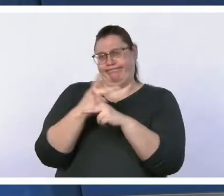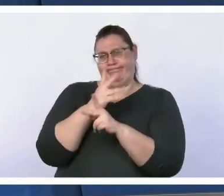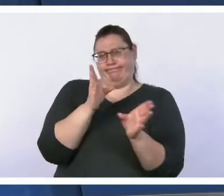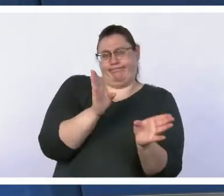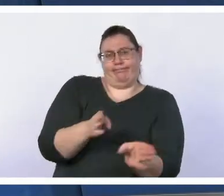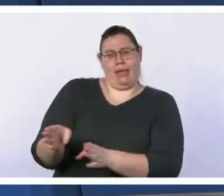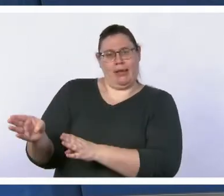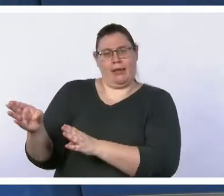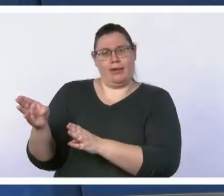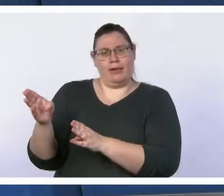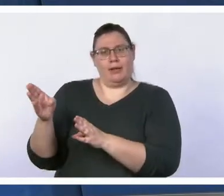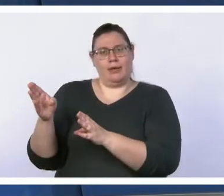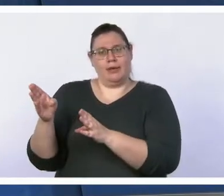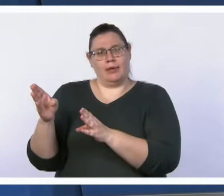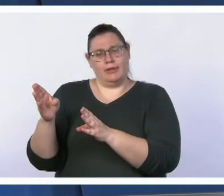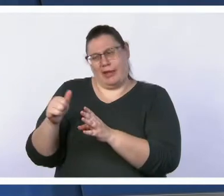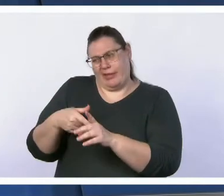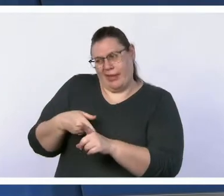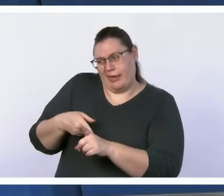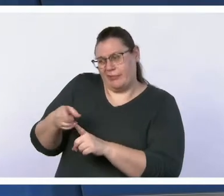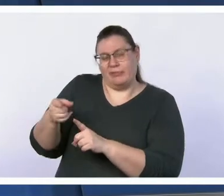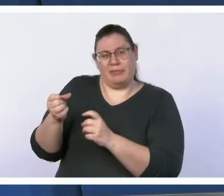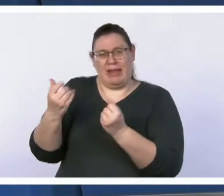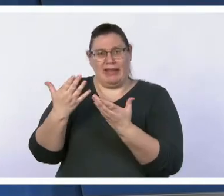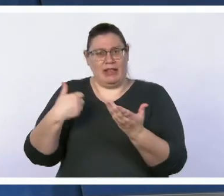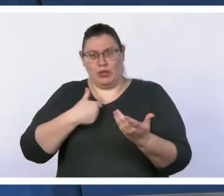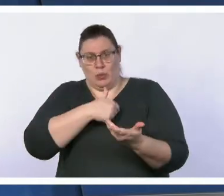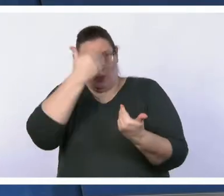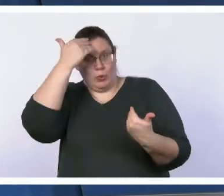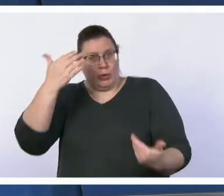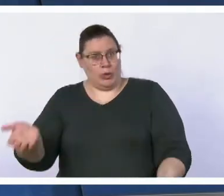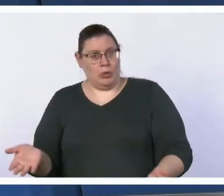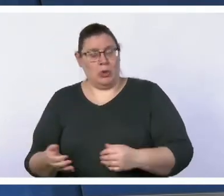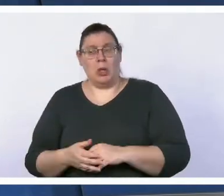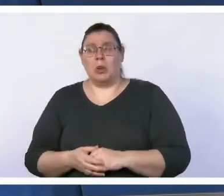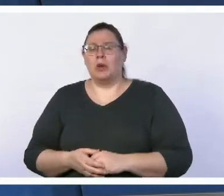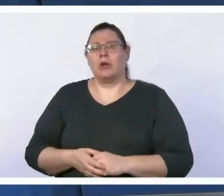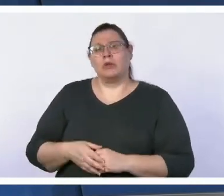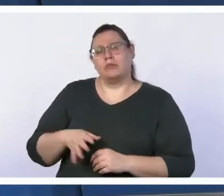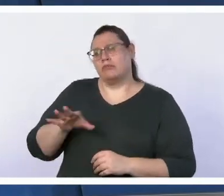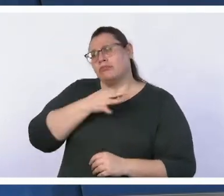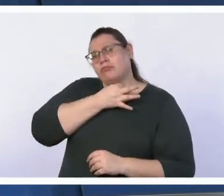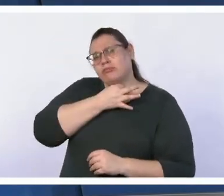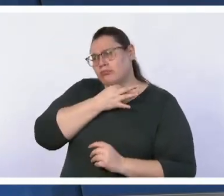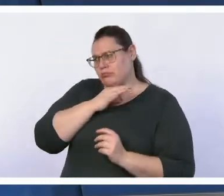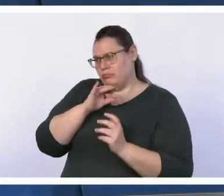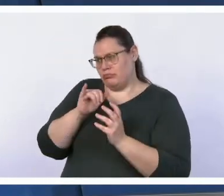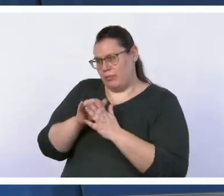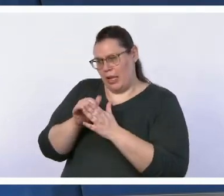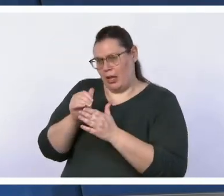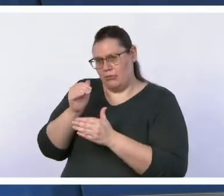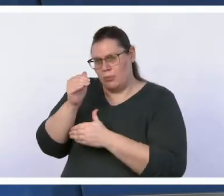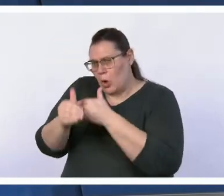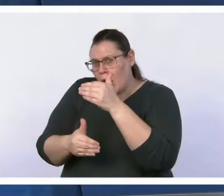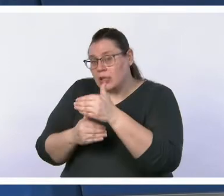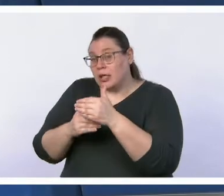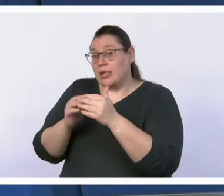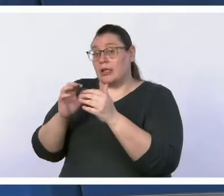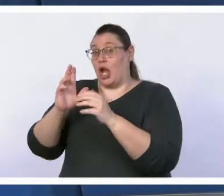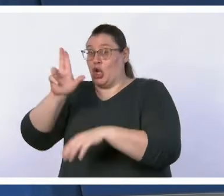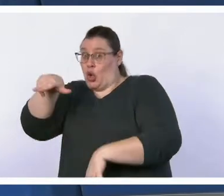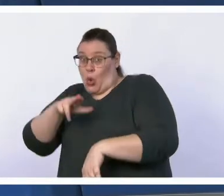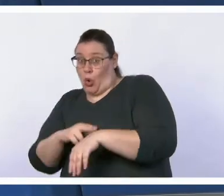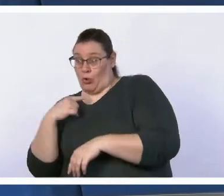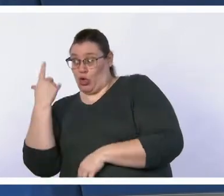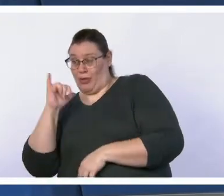in this arena of unknown. And so how does that process normally work, and